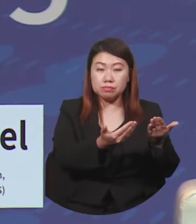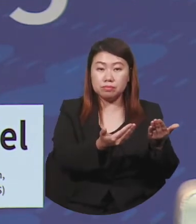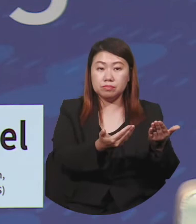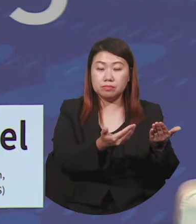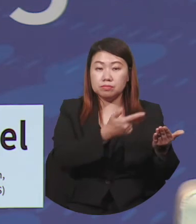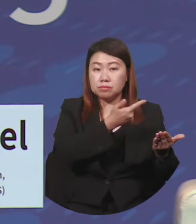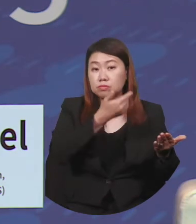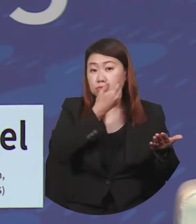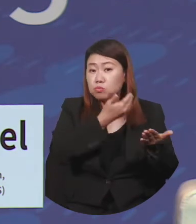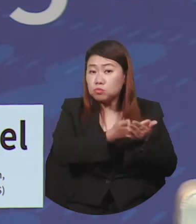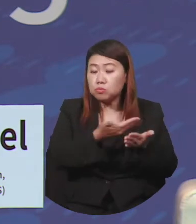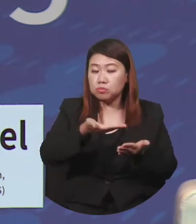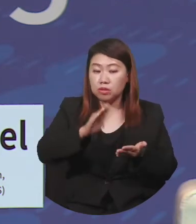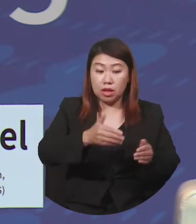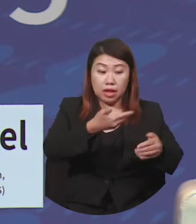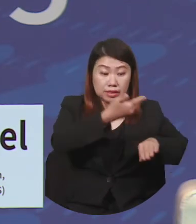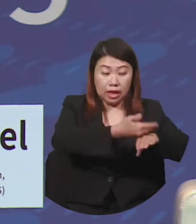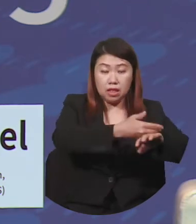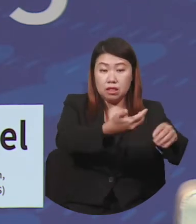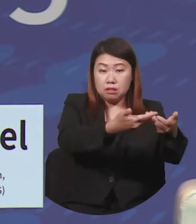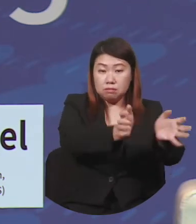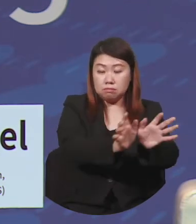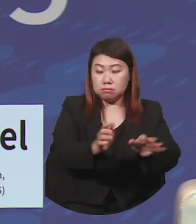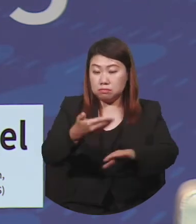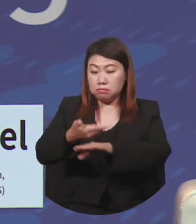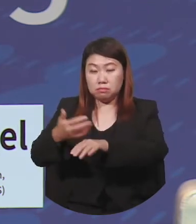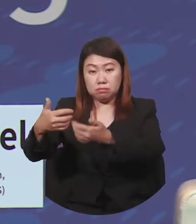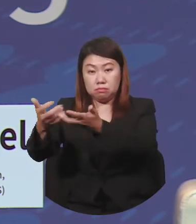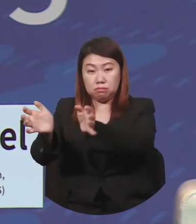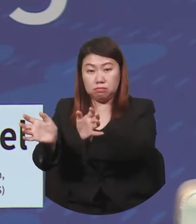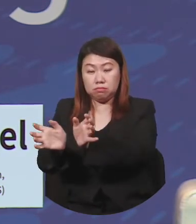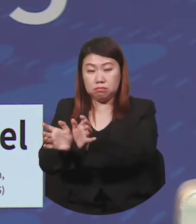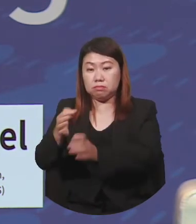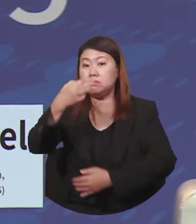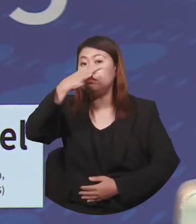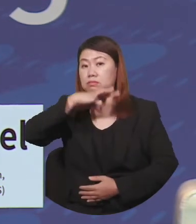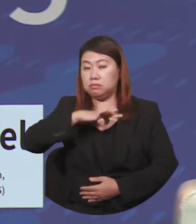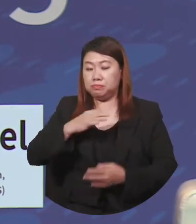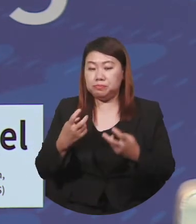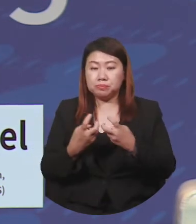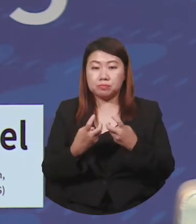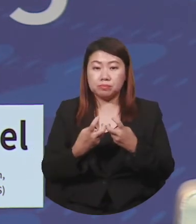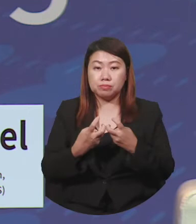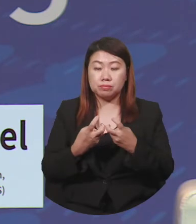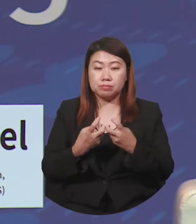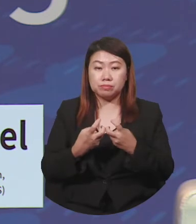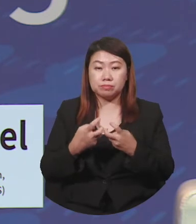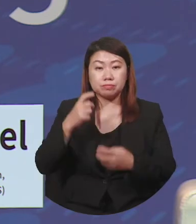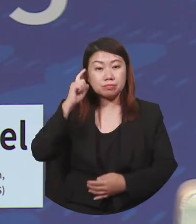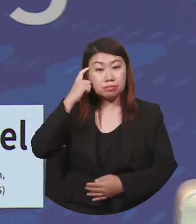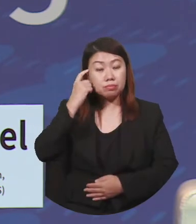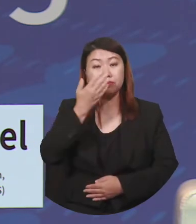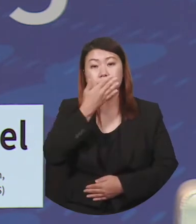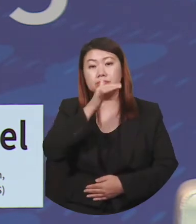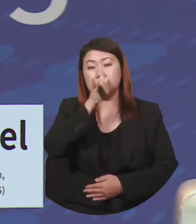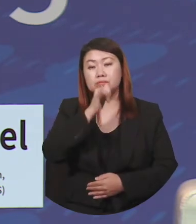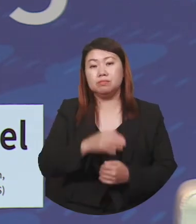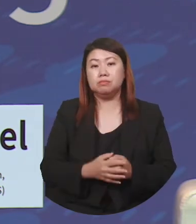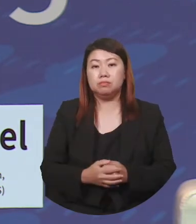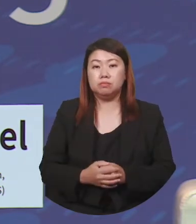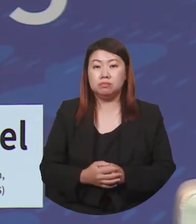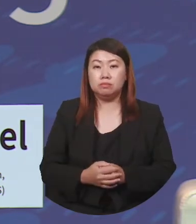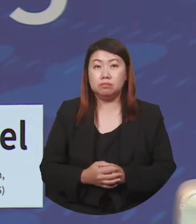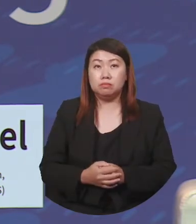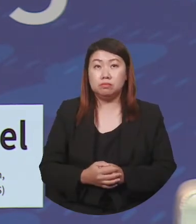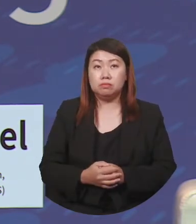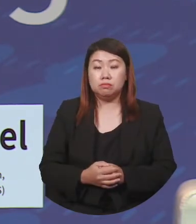areas. My last point, aid effectiveness under pressure. I mentioned it already this morning that I think